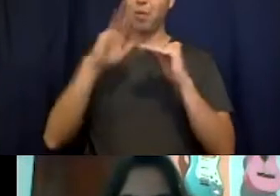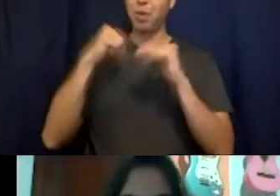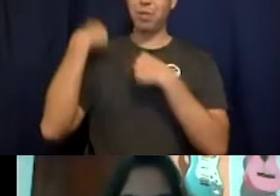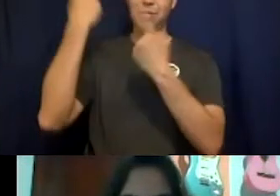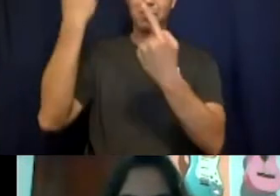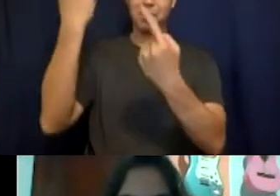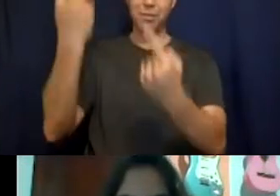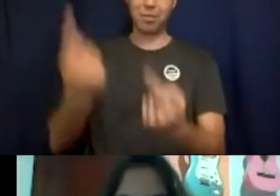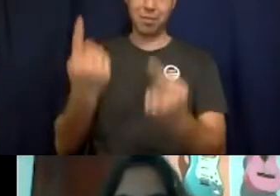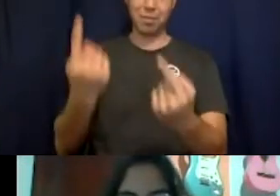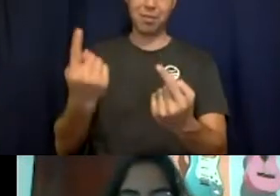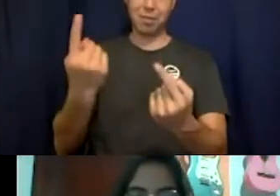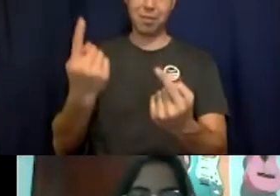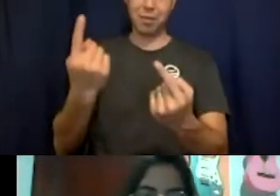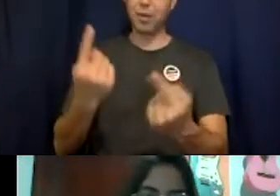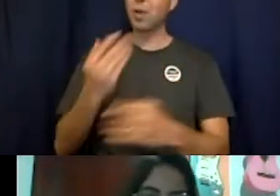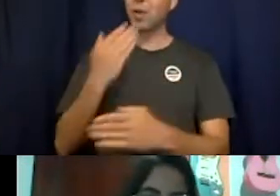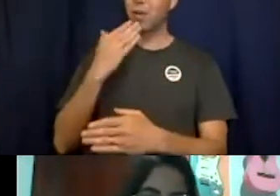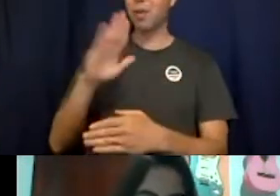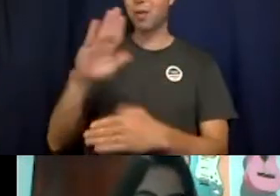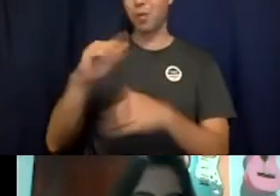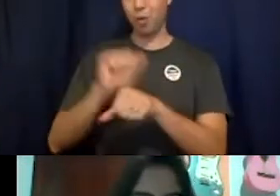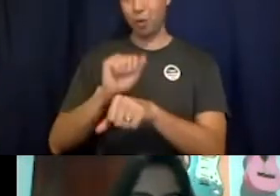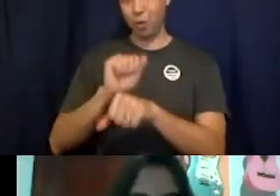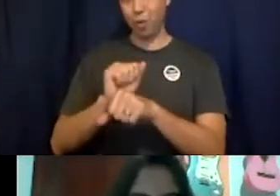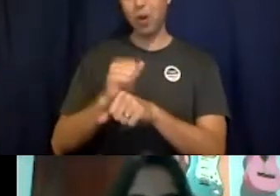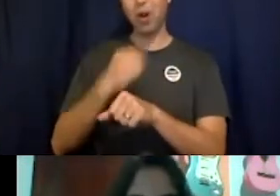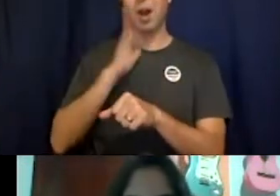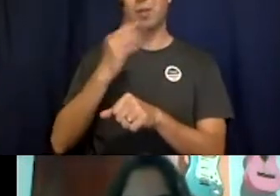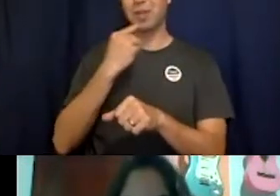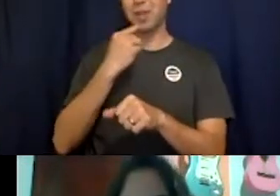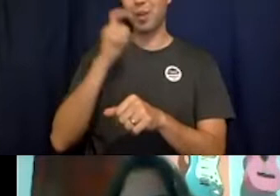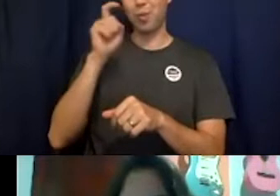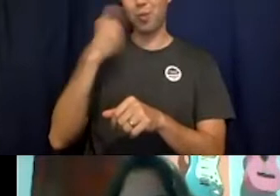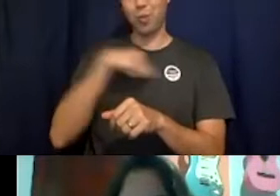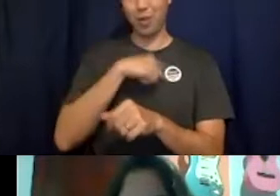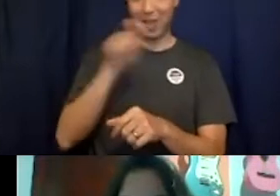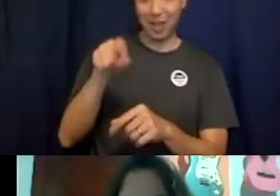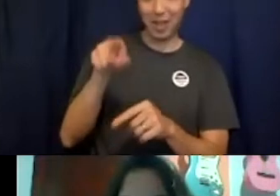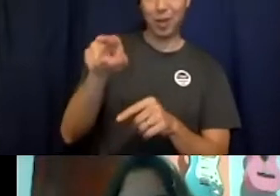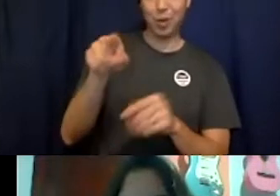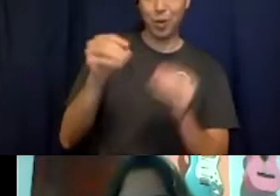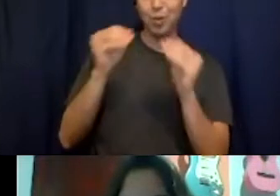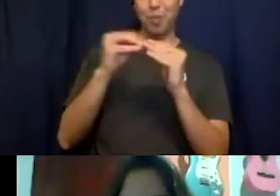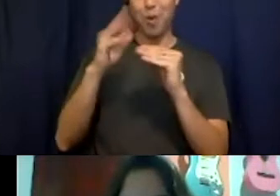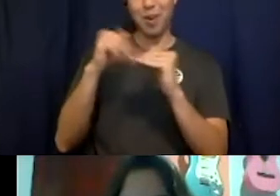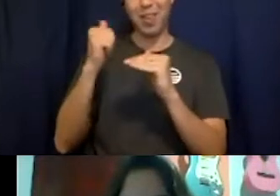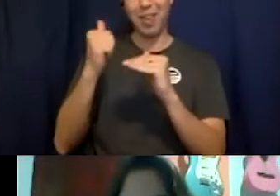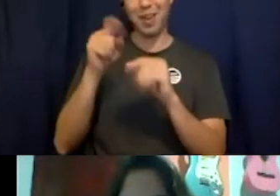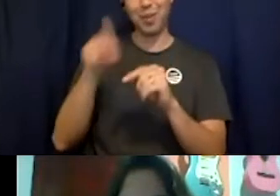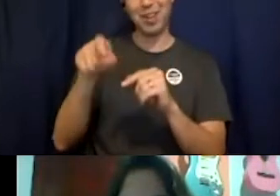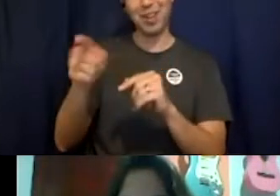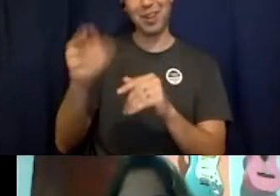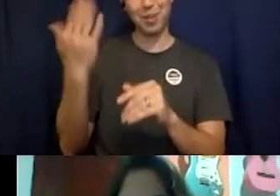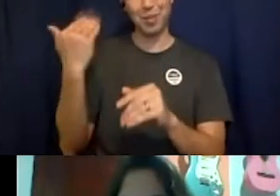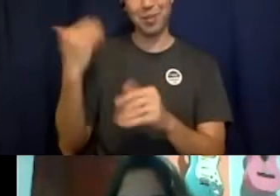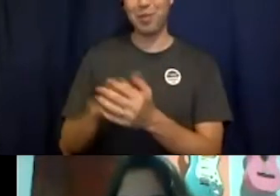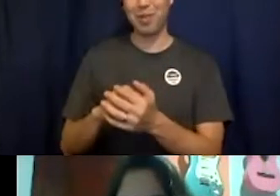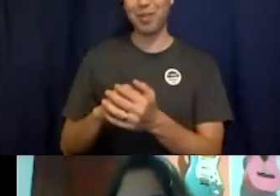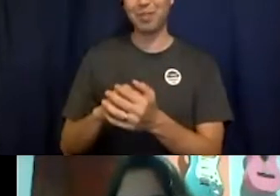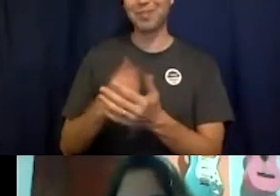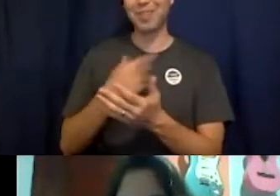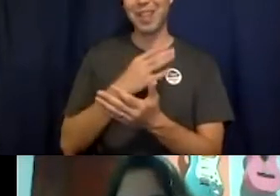Nathaniel, where are you? Hello, I am in Framingham, Massachusetts. And oh, really? Very happy. You're from very